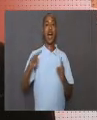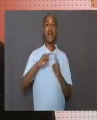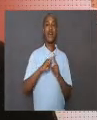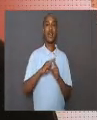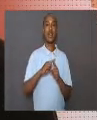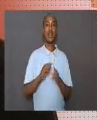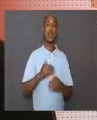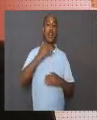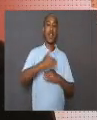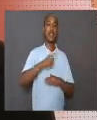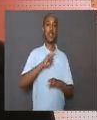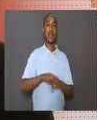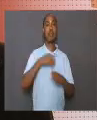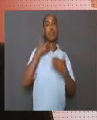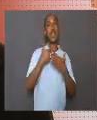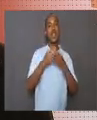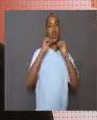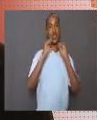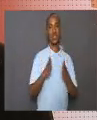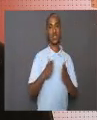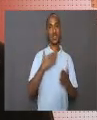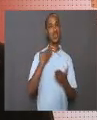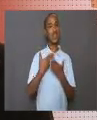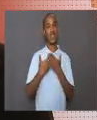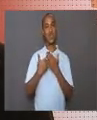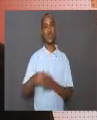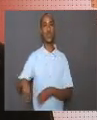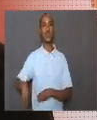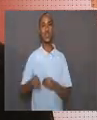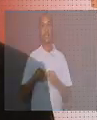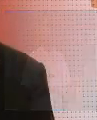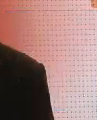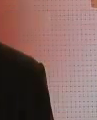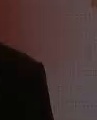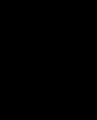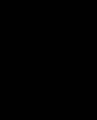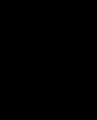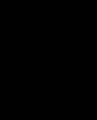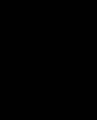today. Until next time, thank you, teacher. Thank you, students.